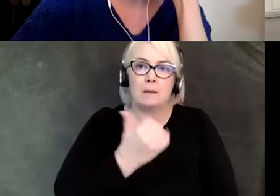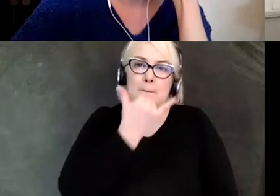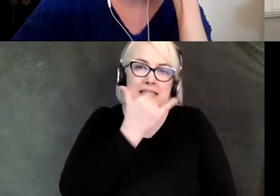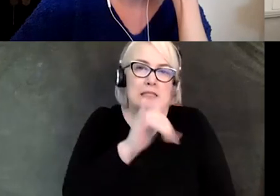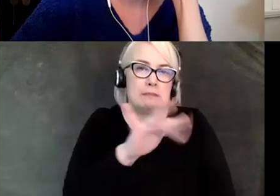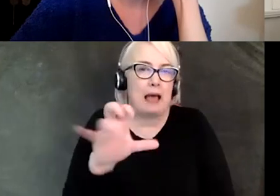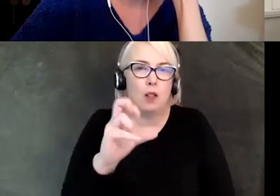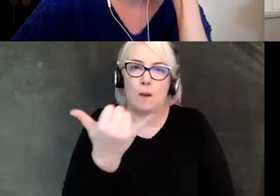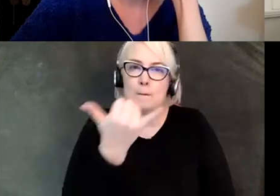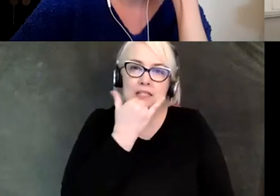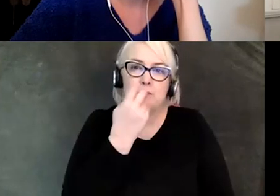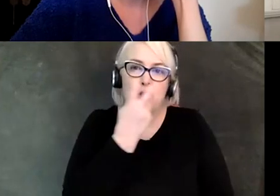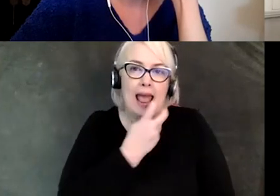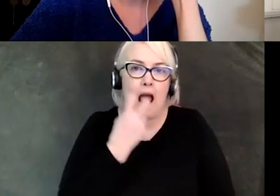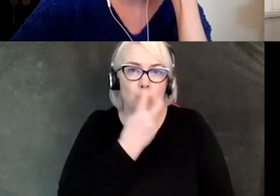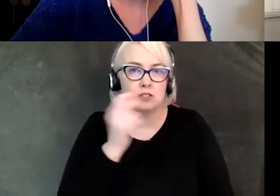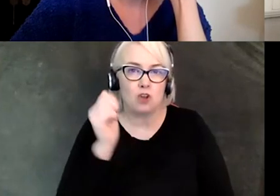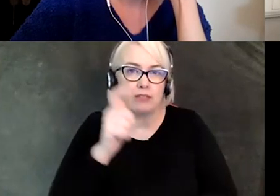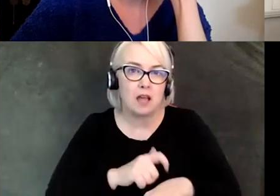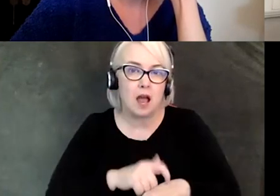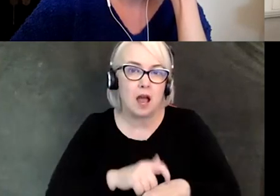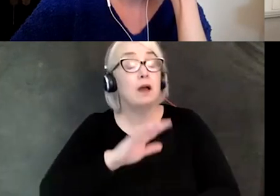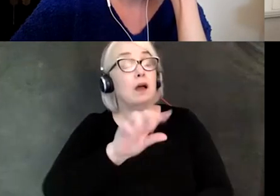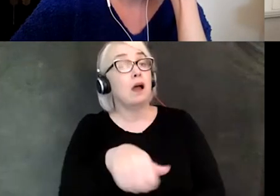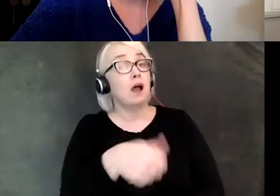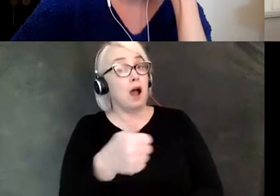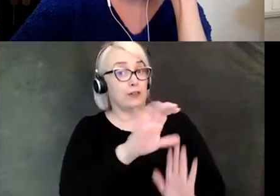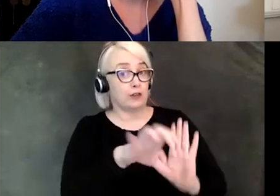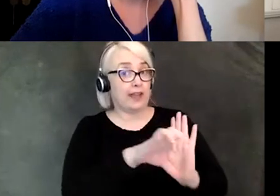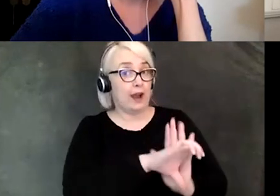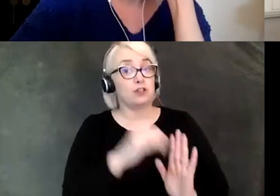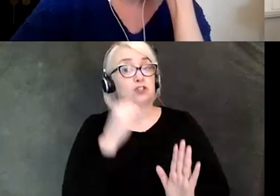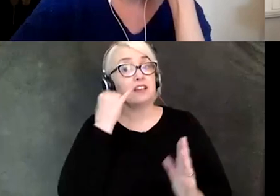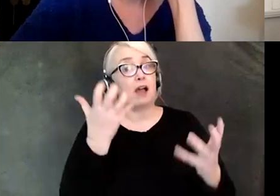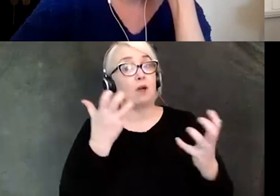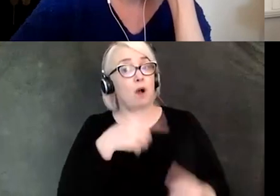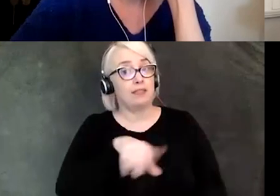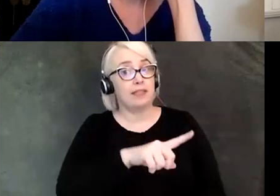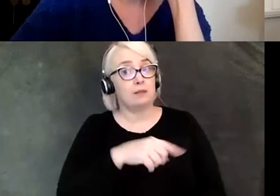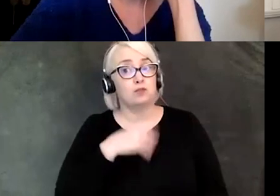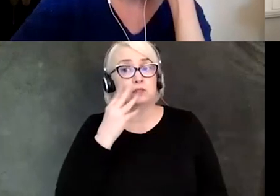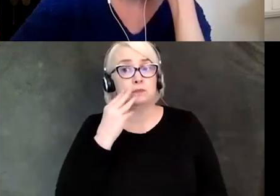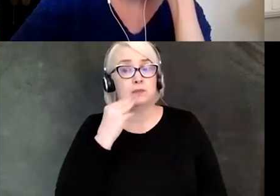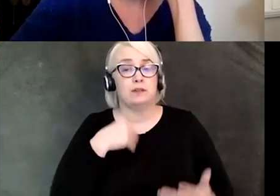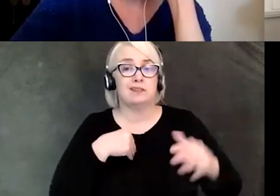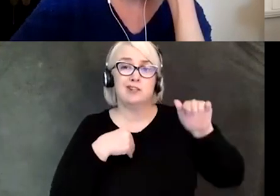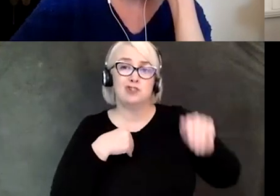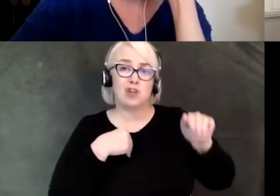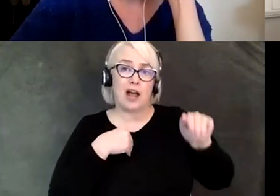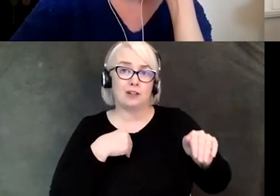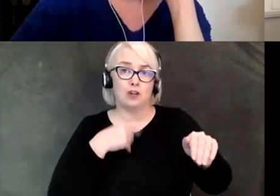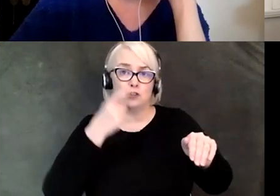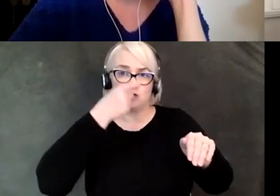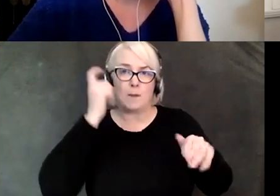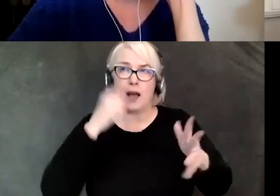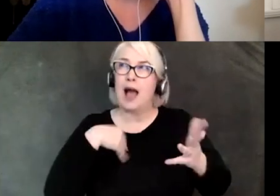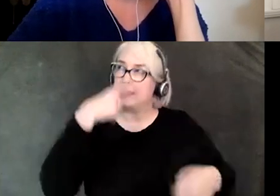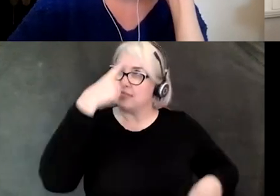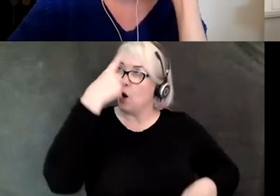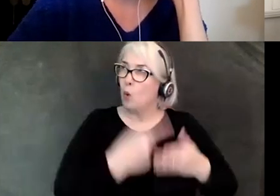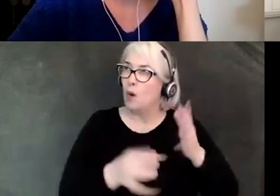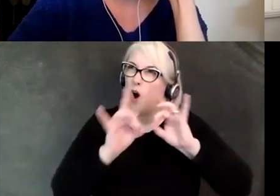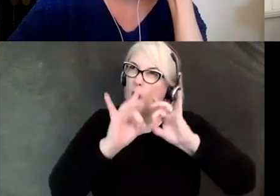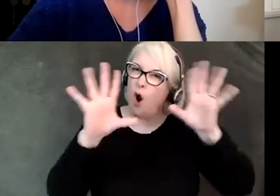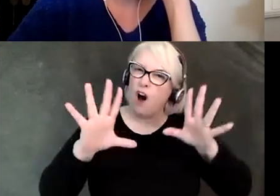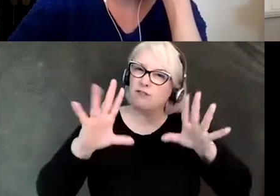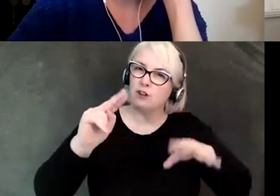and then other characters, if I want them to have had some childhood trauma, then I'm like, what Nick, what awful nickname that his classmates have given him in seventh